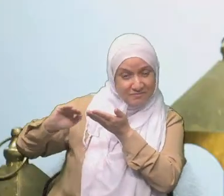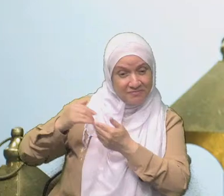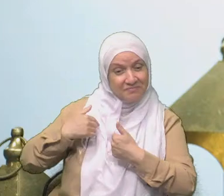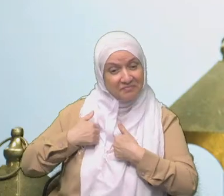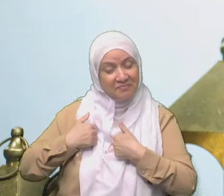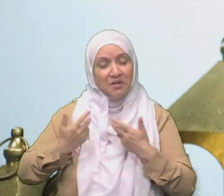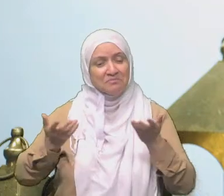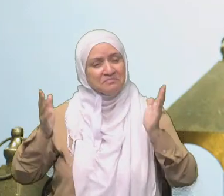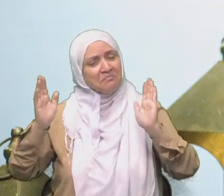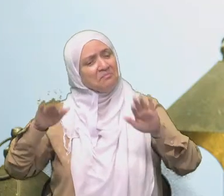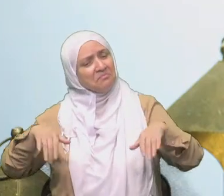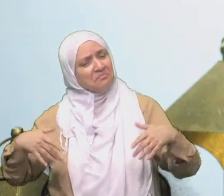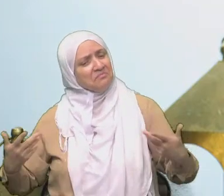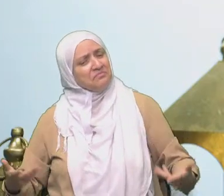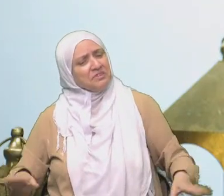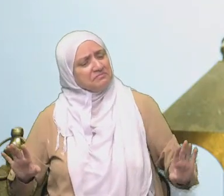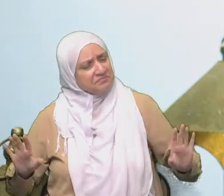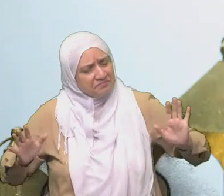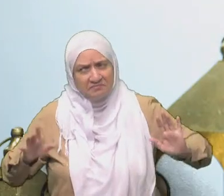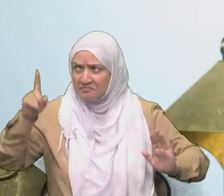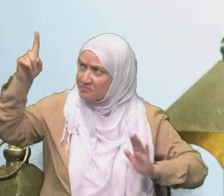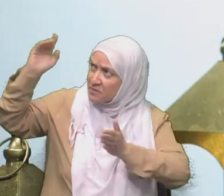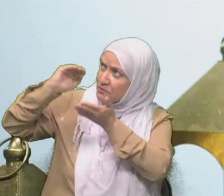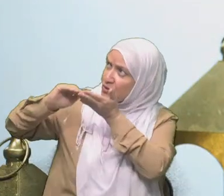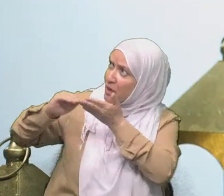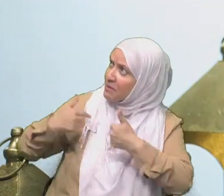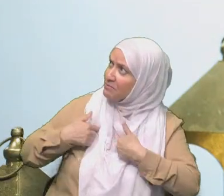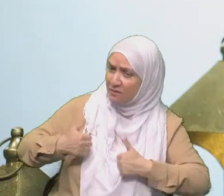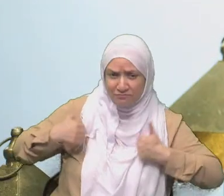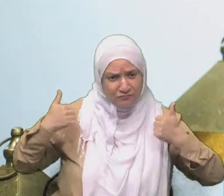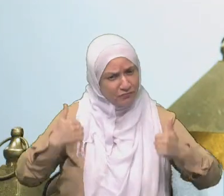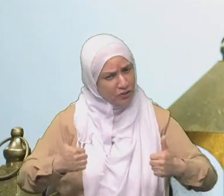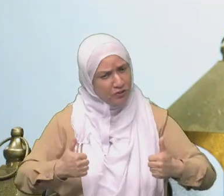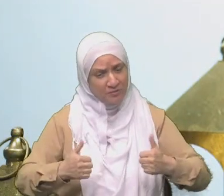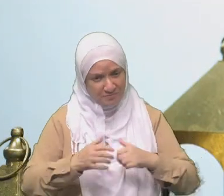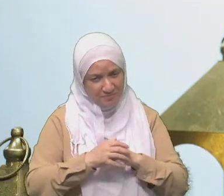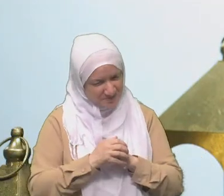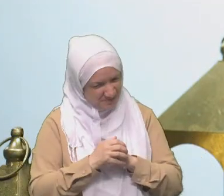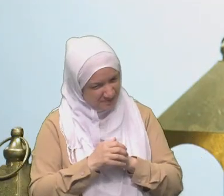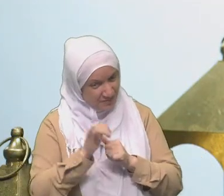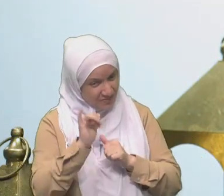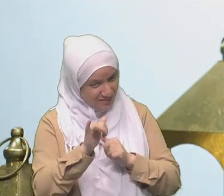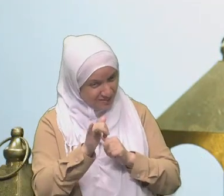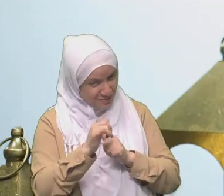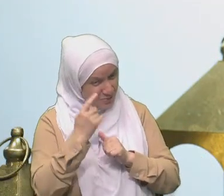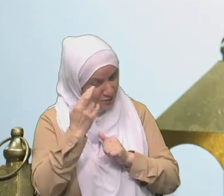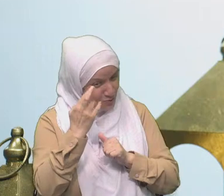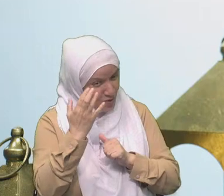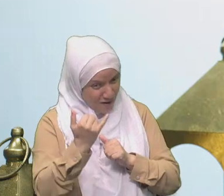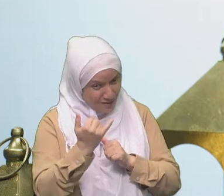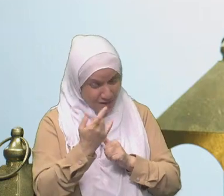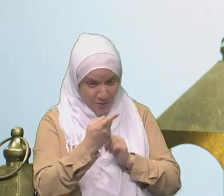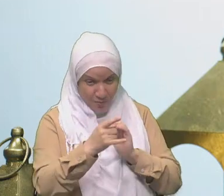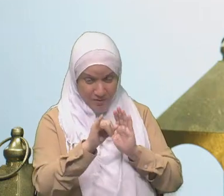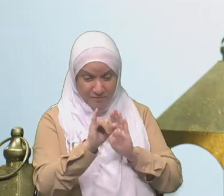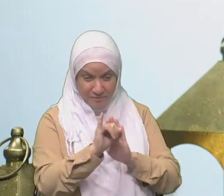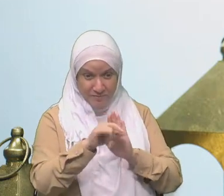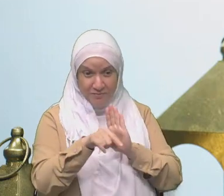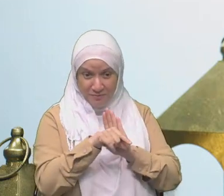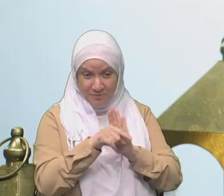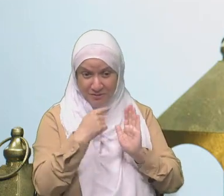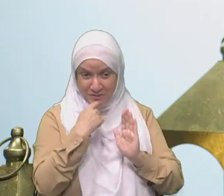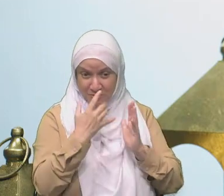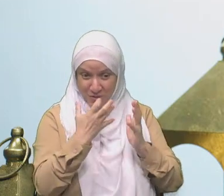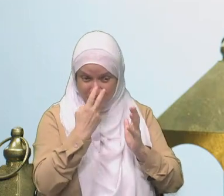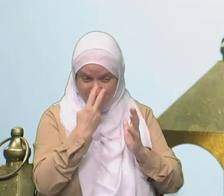of the things that makes Ibn al-Qayyim rahimahullah distinguished as well, by the way, is he's actually very familiar with Christian doctrine. Mm. And he was